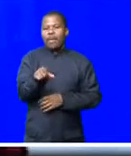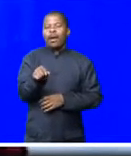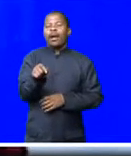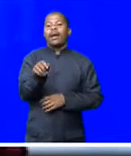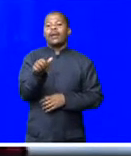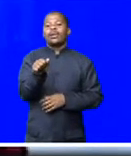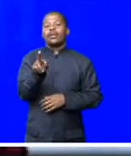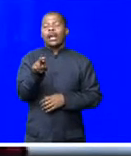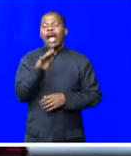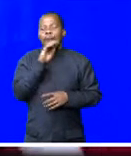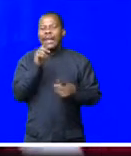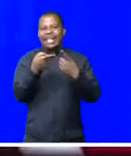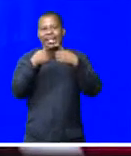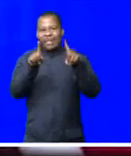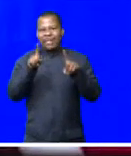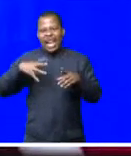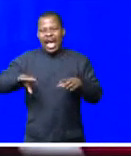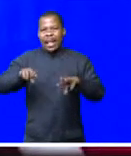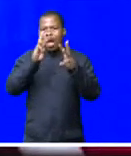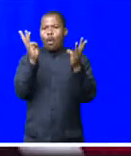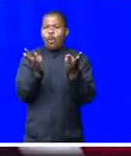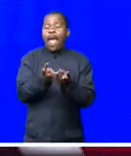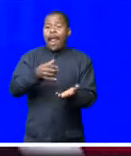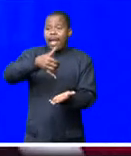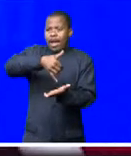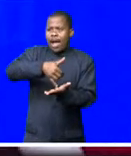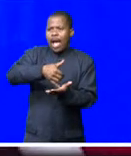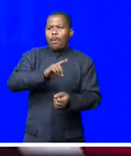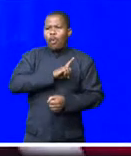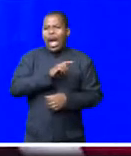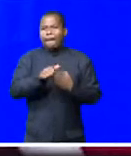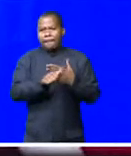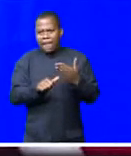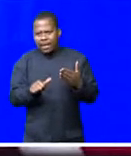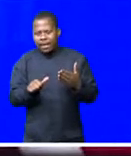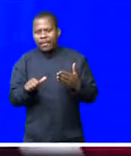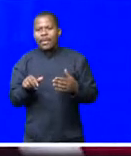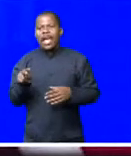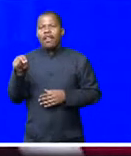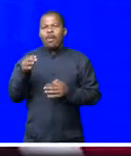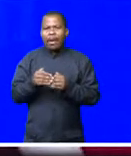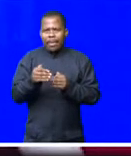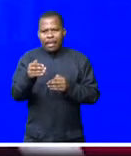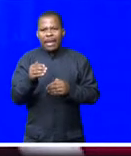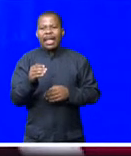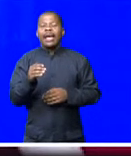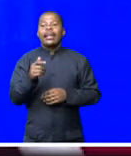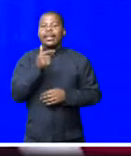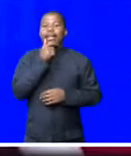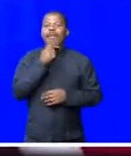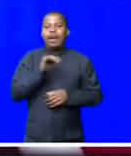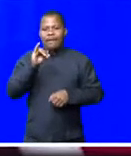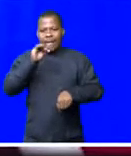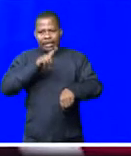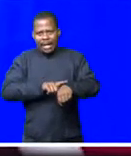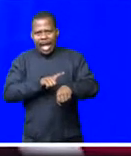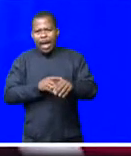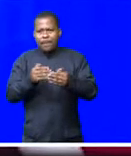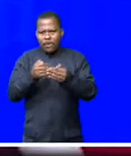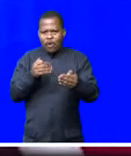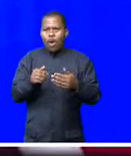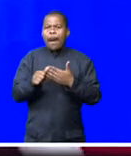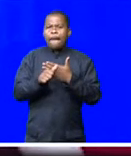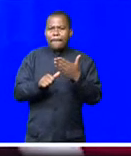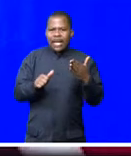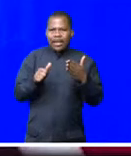tindzebe temhlaba letikete abakhona njengoba kwecala ukuthi idlalwe ngenyanga yelwethi kuya ngenyanga yengongoni kunaleyo lebeyidlalwa ngenyanga